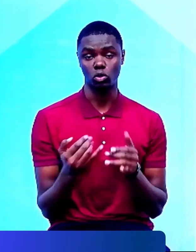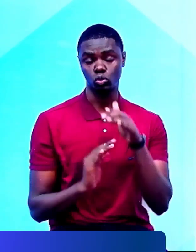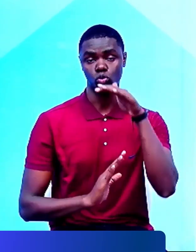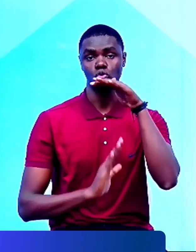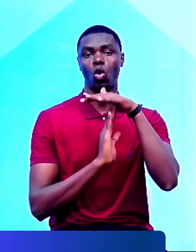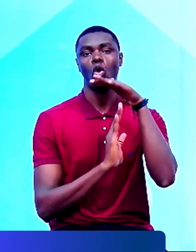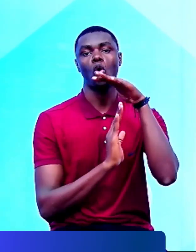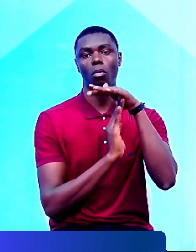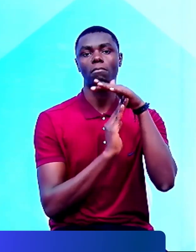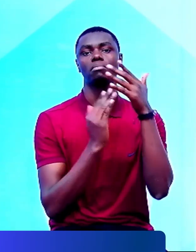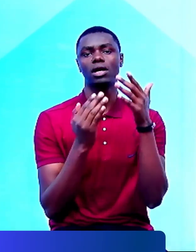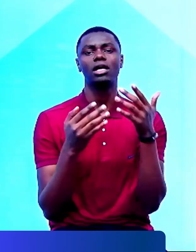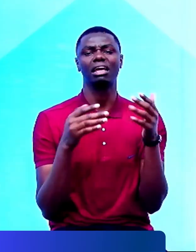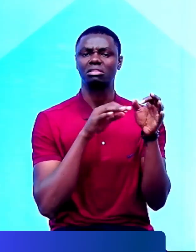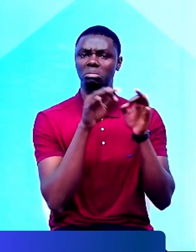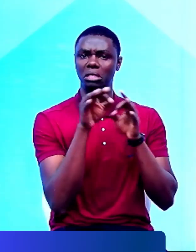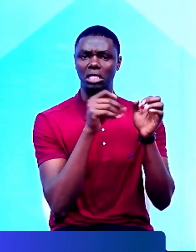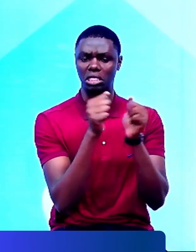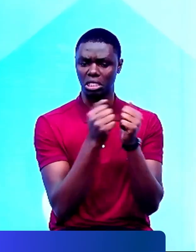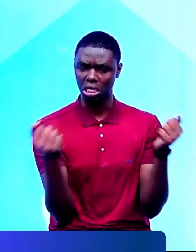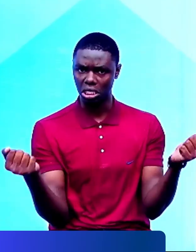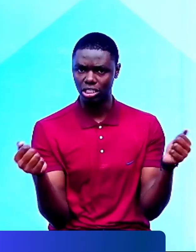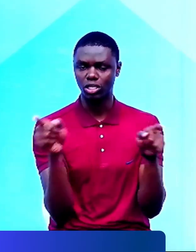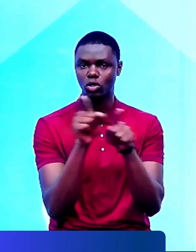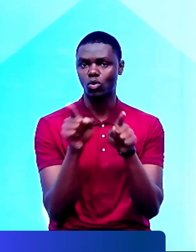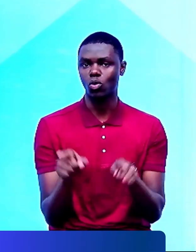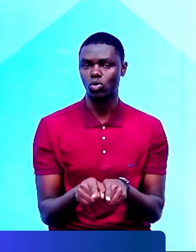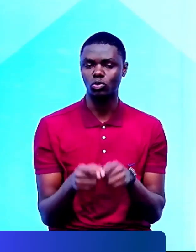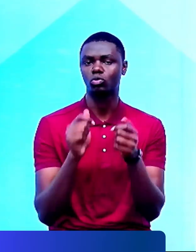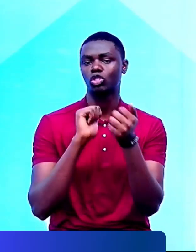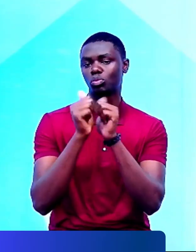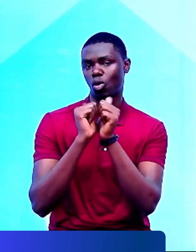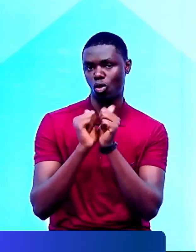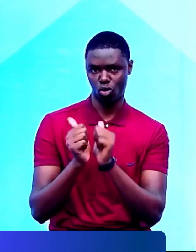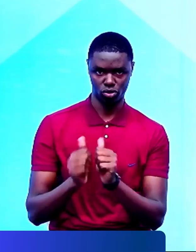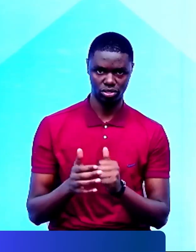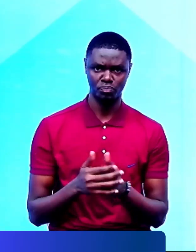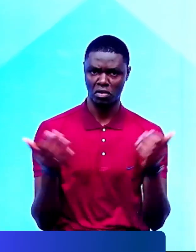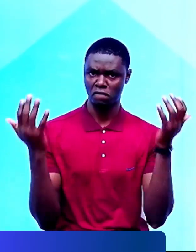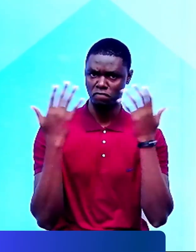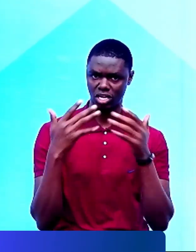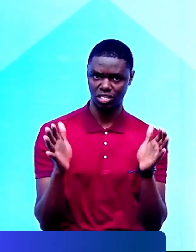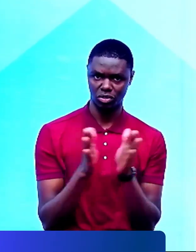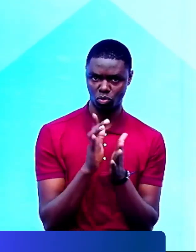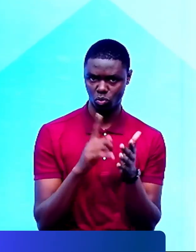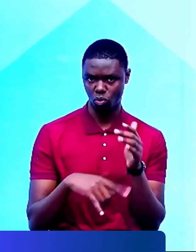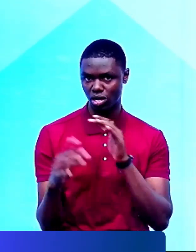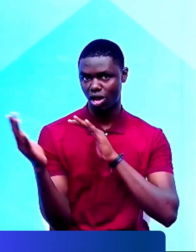headlines, touching on the dailies, and also getting to some sports action, finishing it off with the